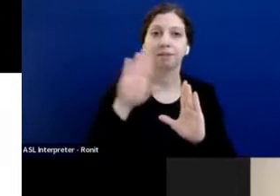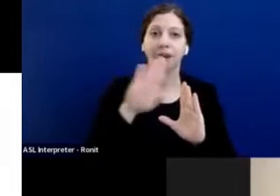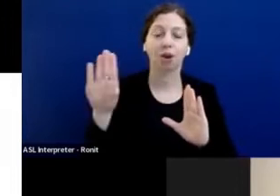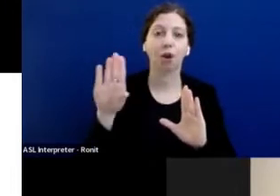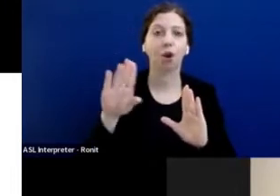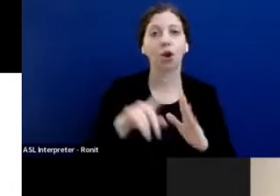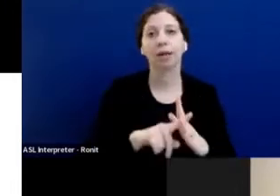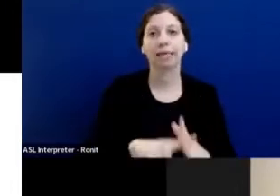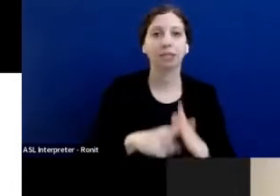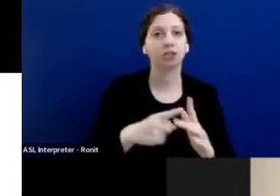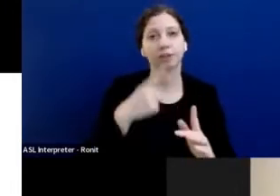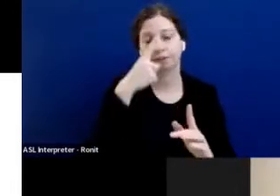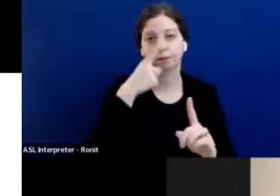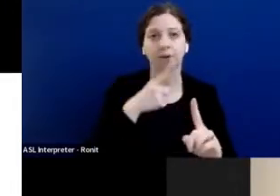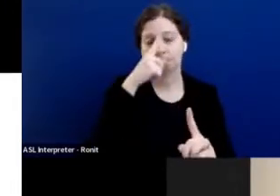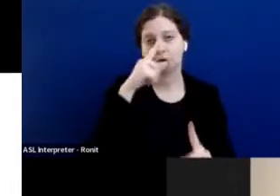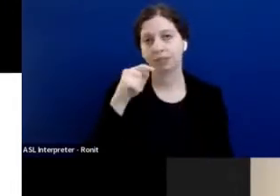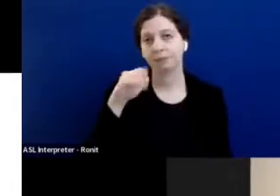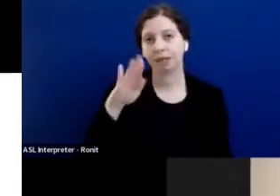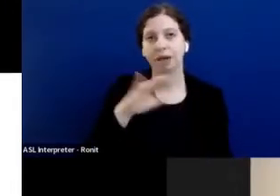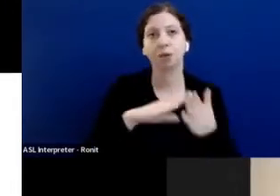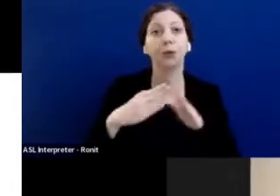towards the community, towards the TBI community,